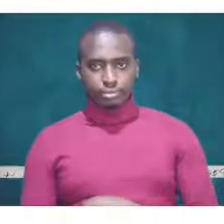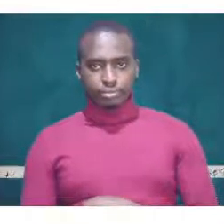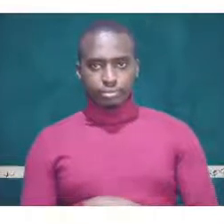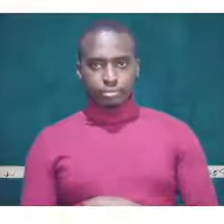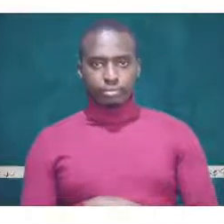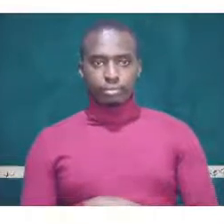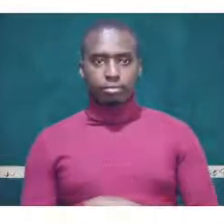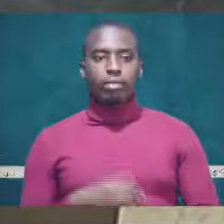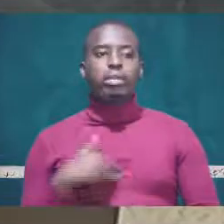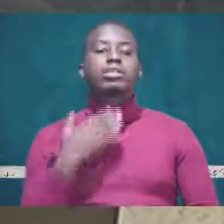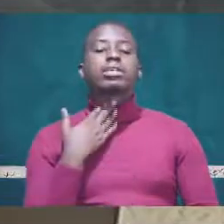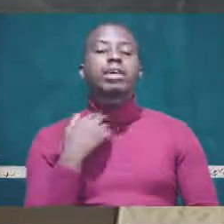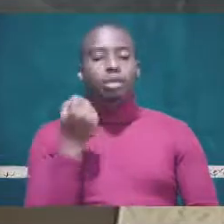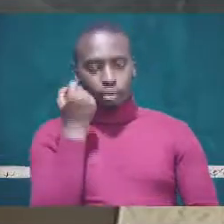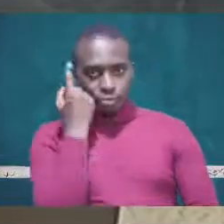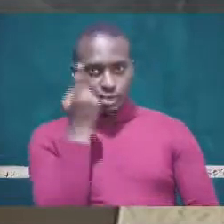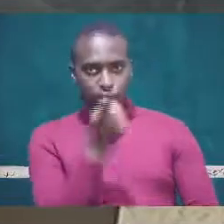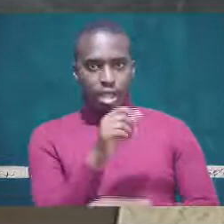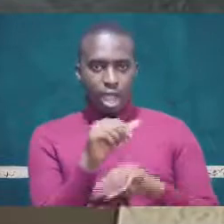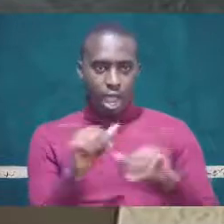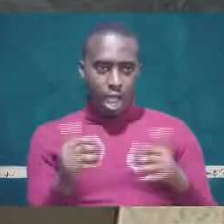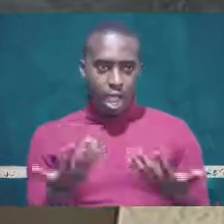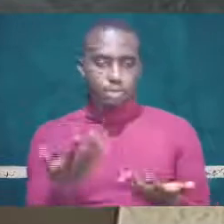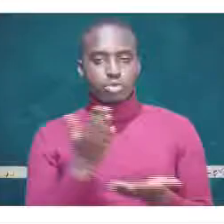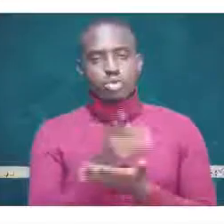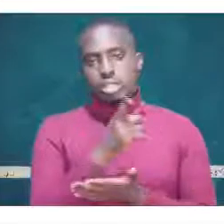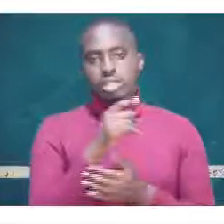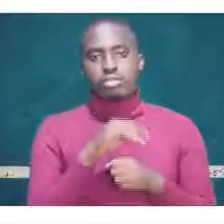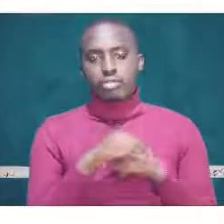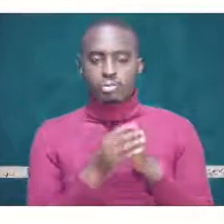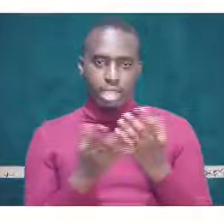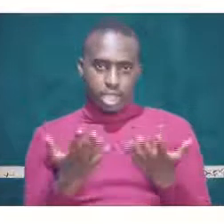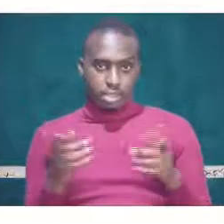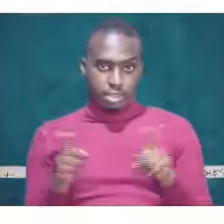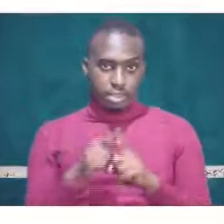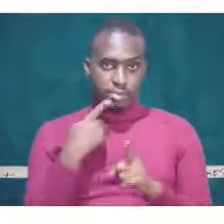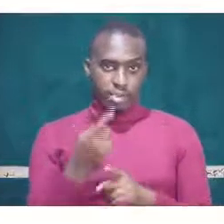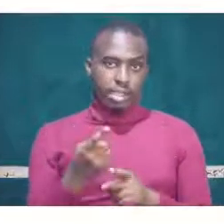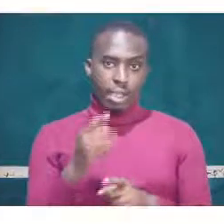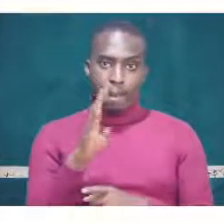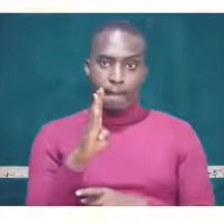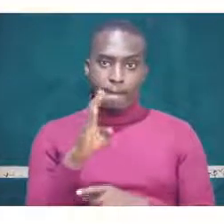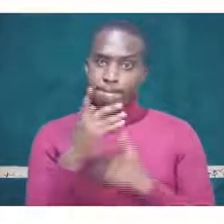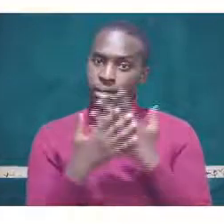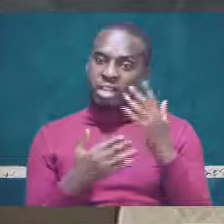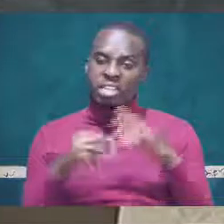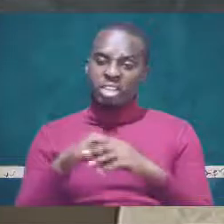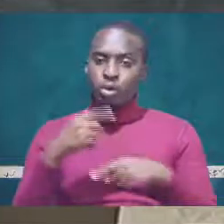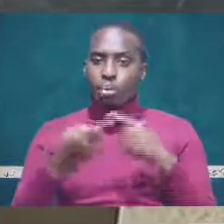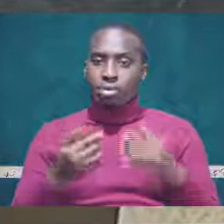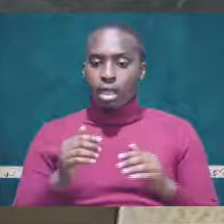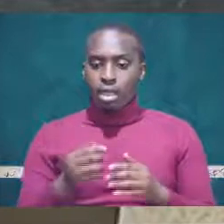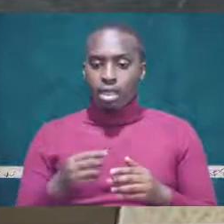I want to make you to understand how the tissue fluid is going to be formed. As I was saying that here the blood is moving to high pressure.